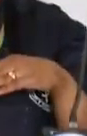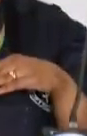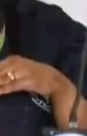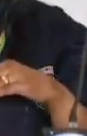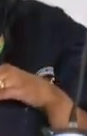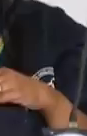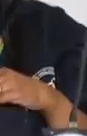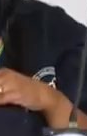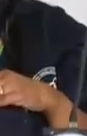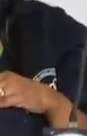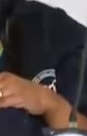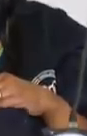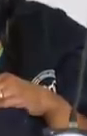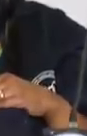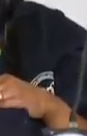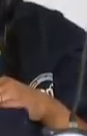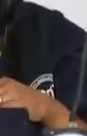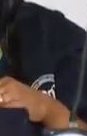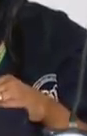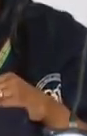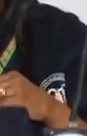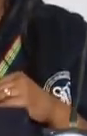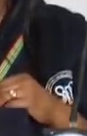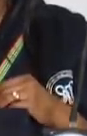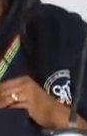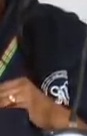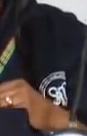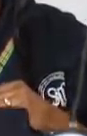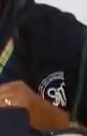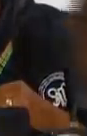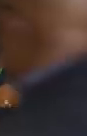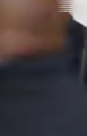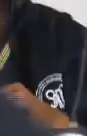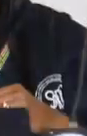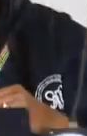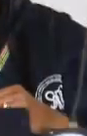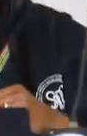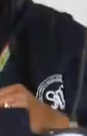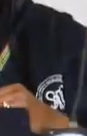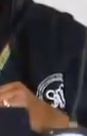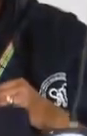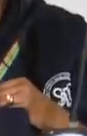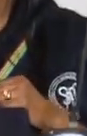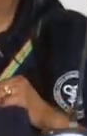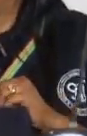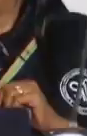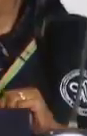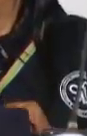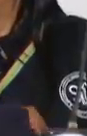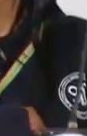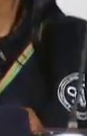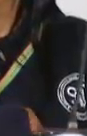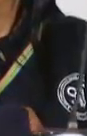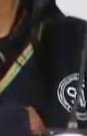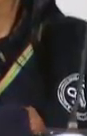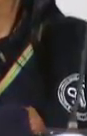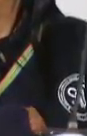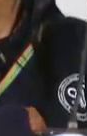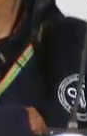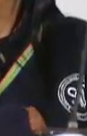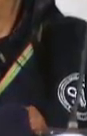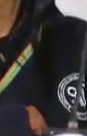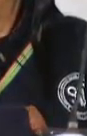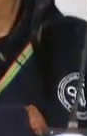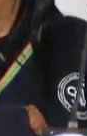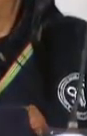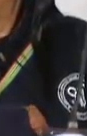valid. That's all. If marking on the face is valid, or marking on